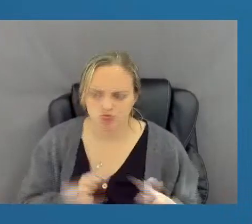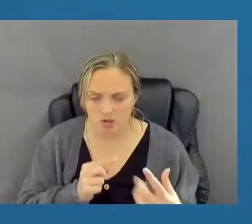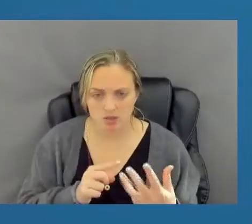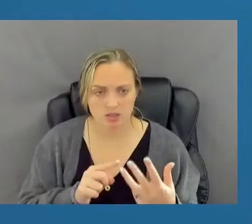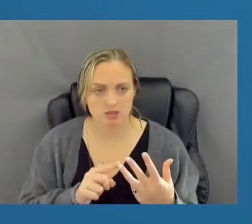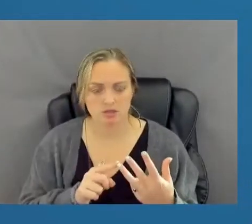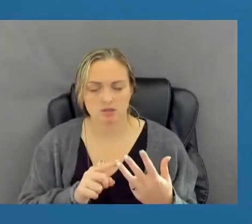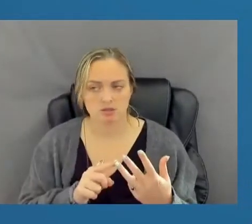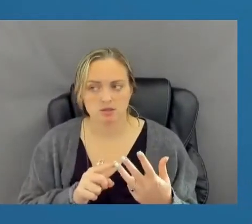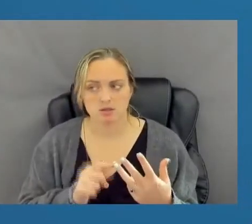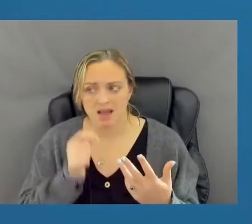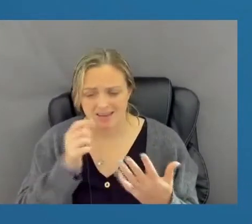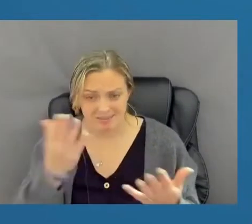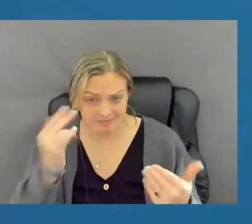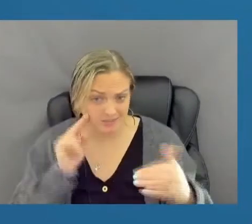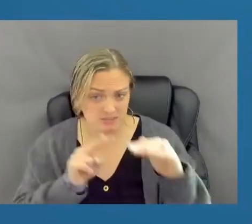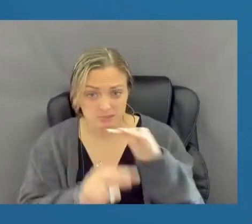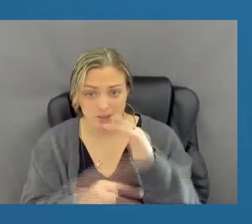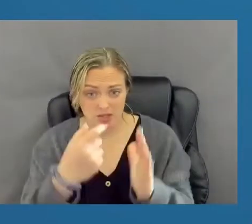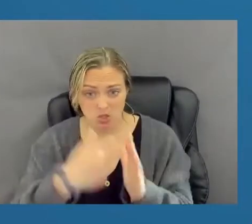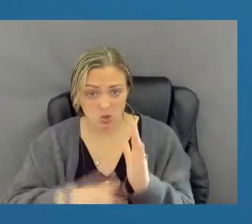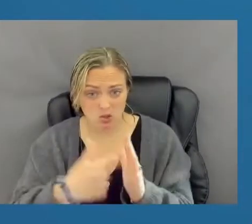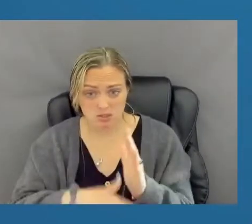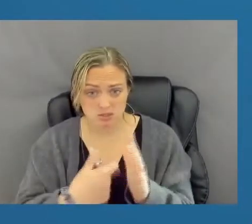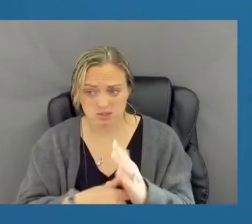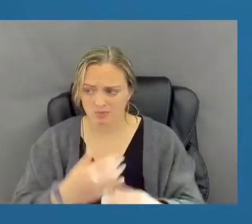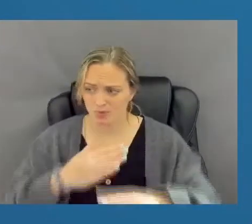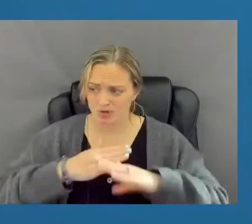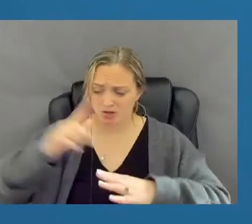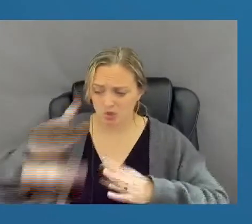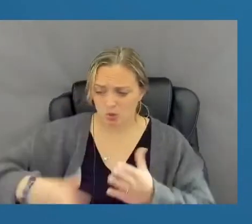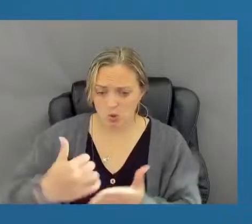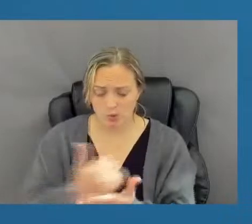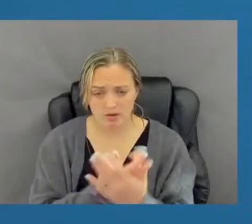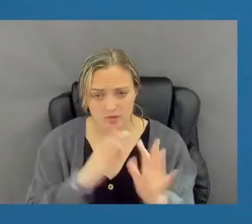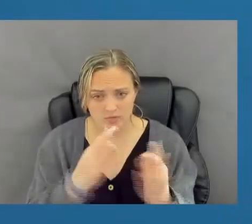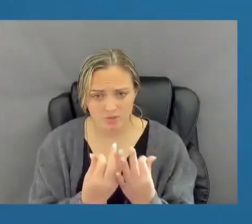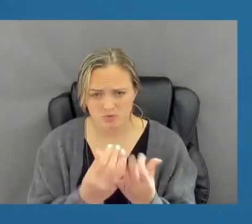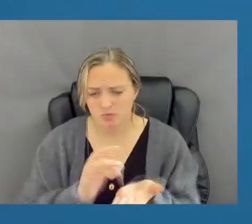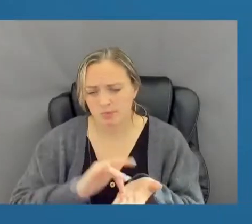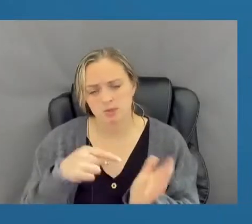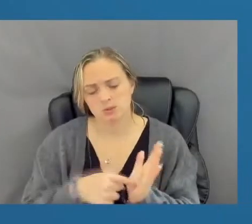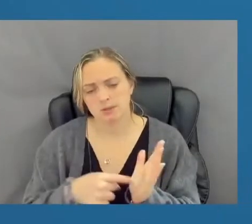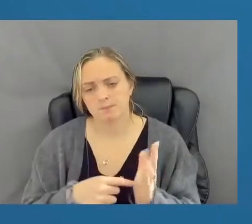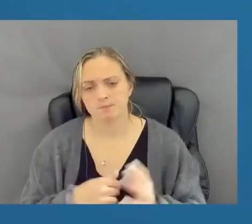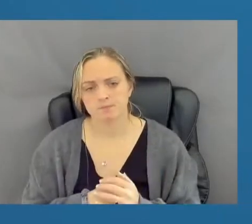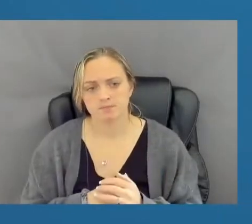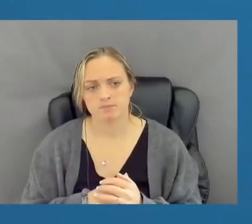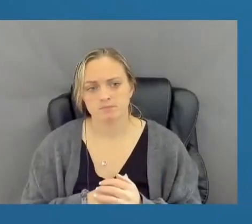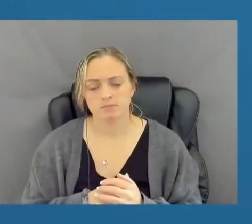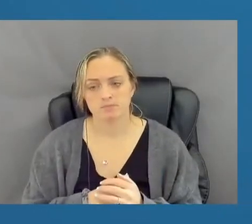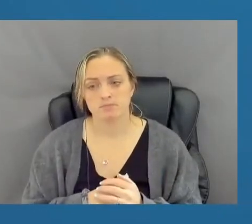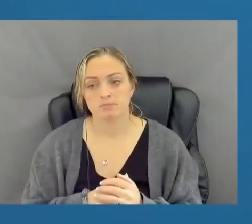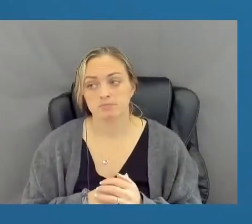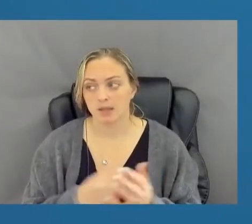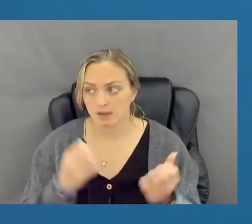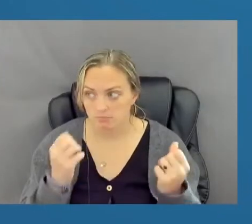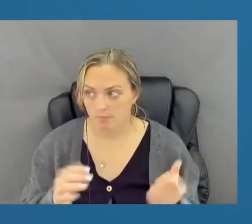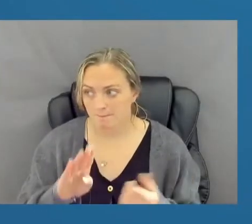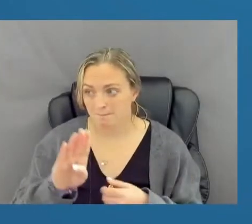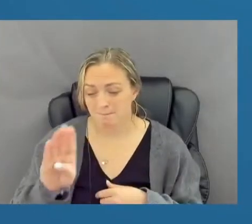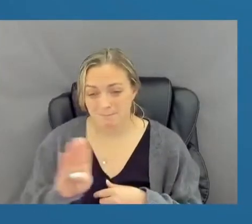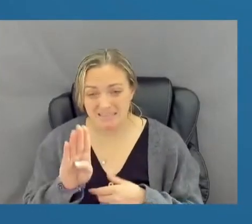anticipate all these costs, and protecting low-income families from medical debt. Also directed billions of dollars in a safety